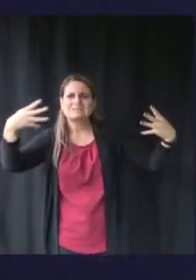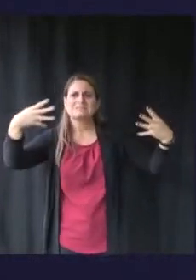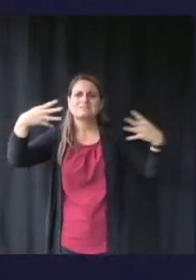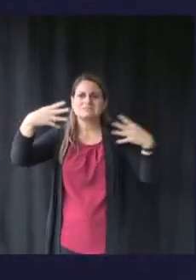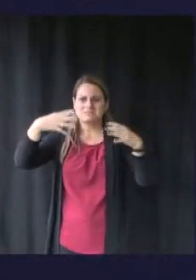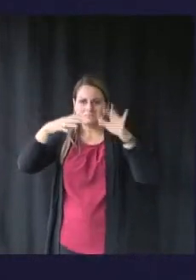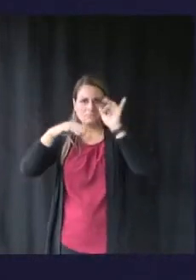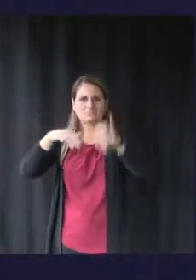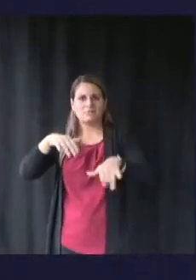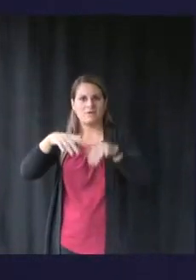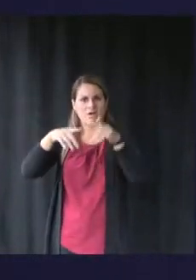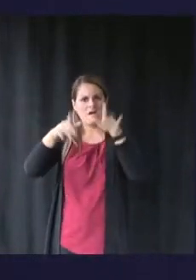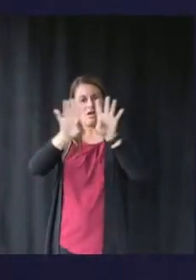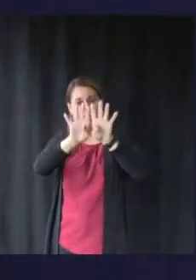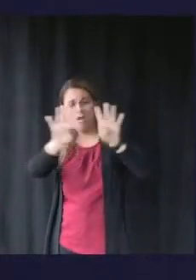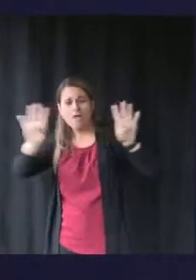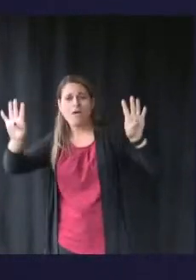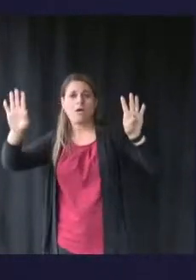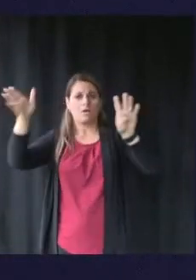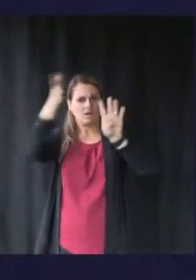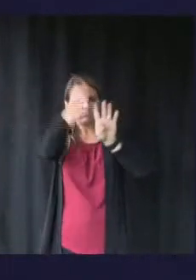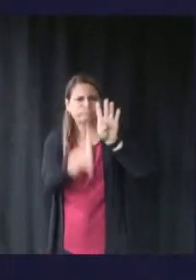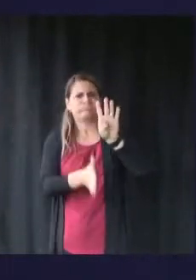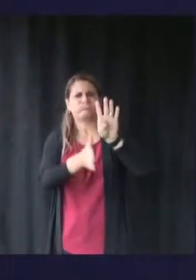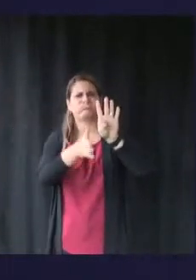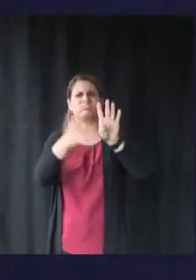with their beautiful